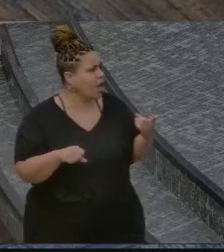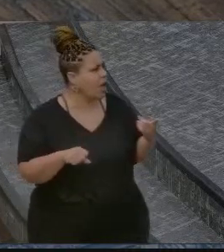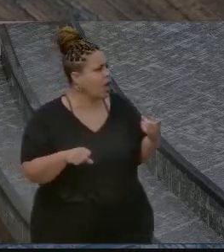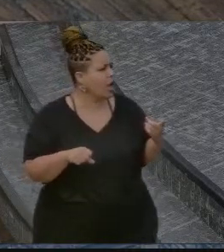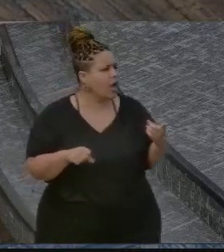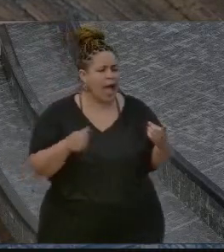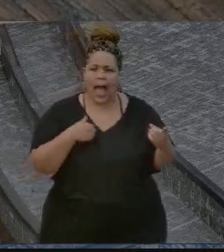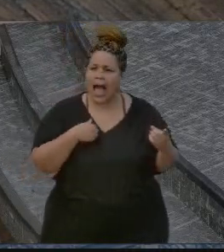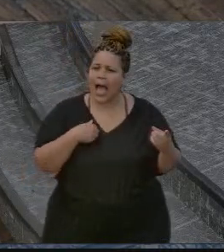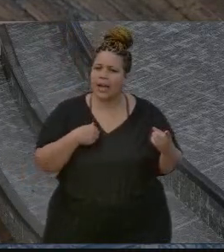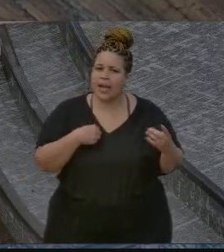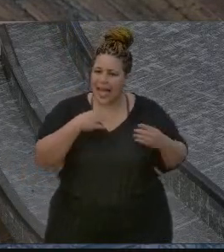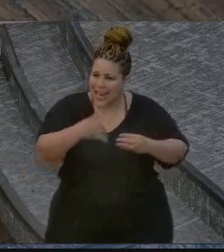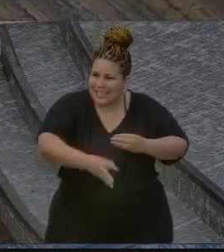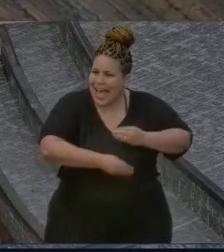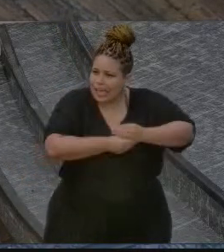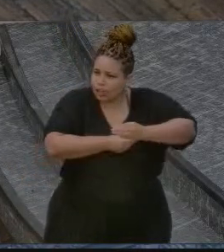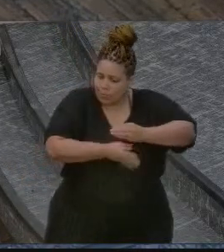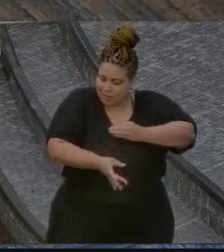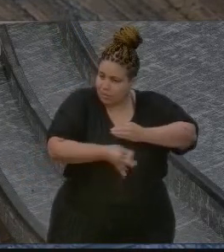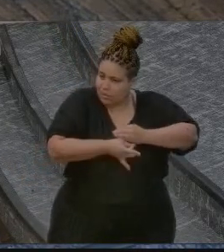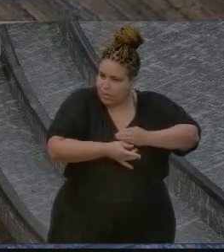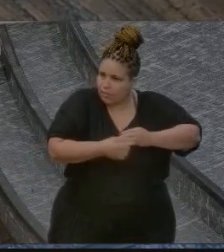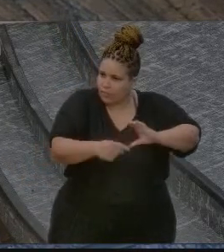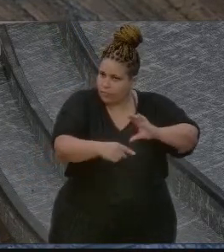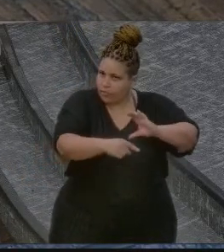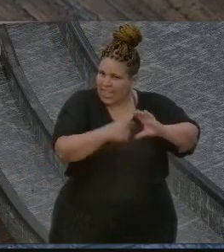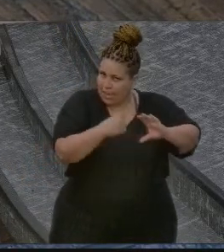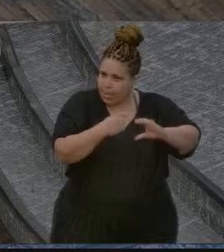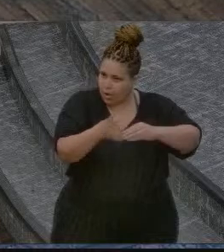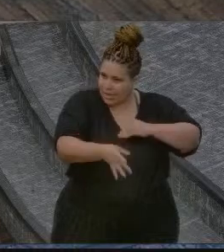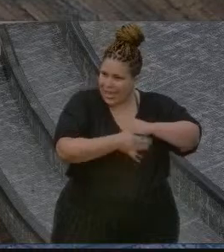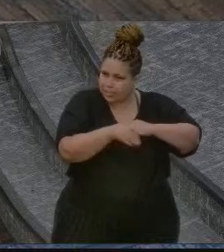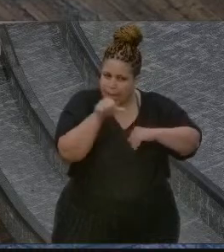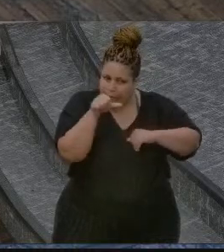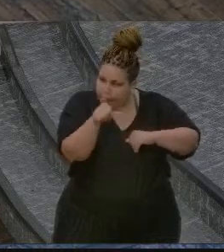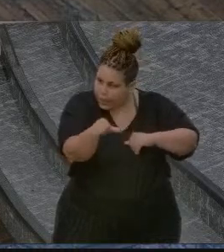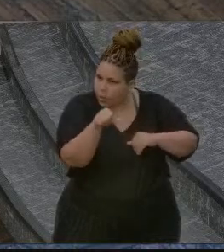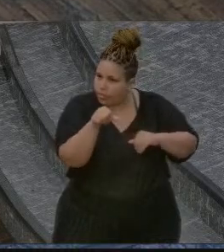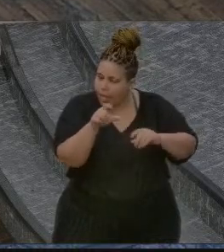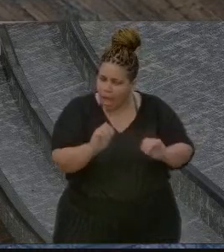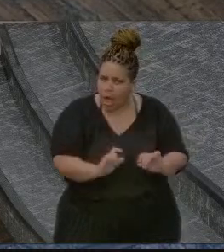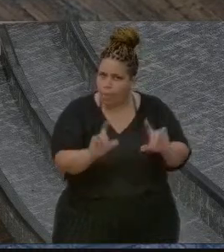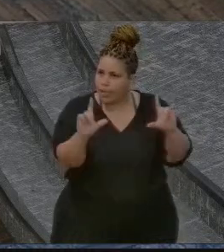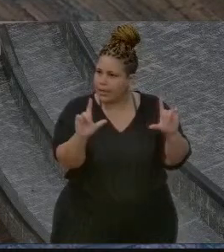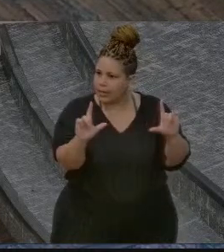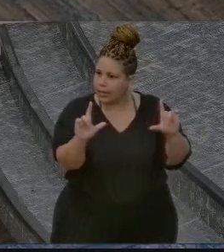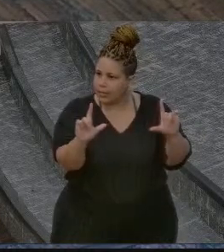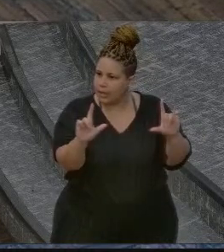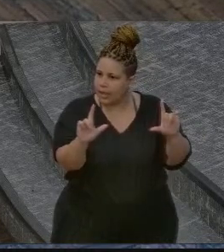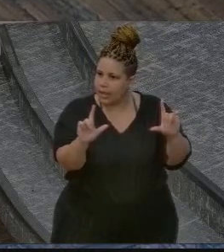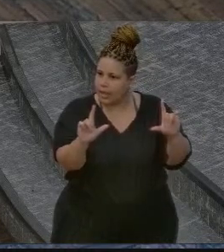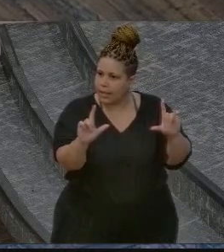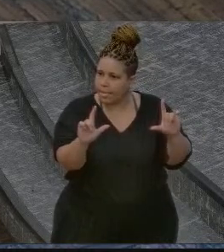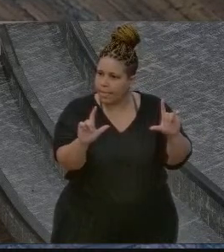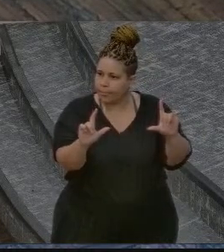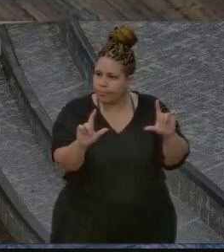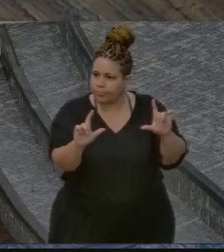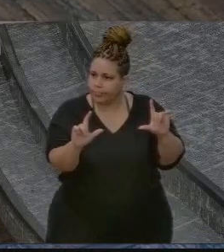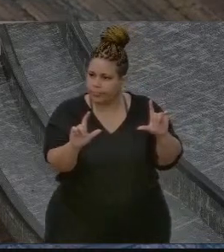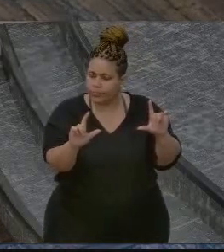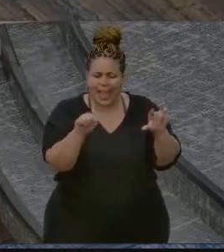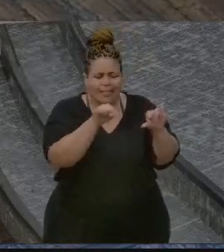an attachment which actually had the approved application. Right. So if you click on that and open it, at the end of it, it tells you the